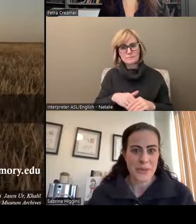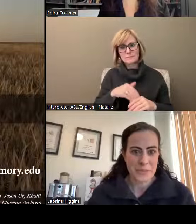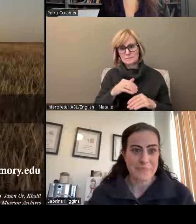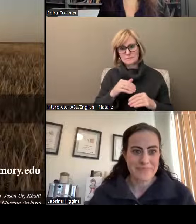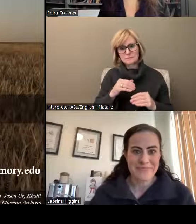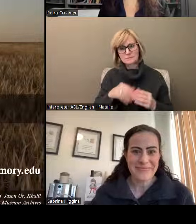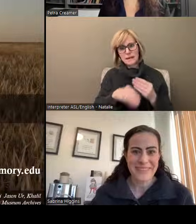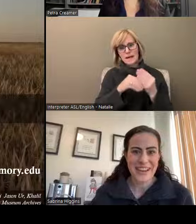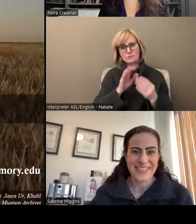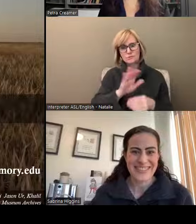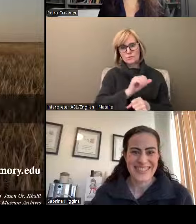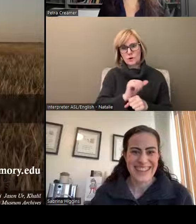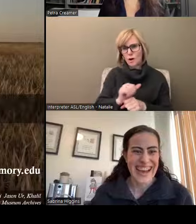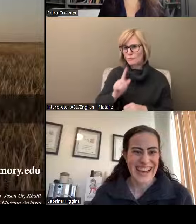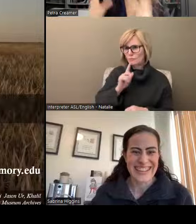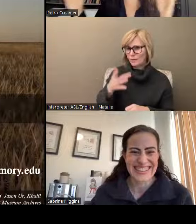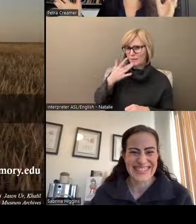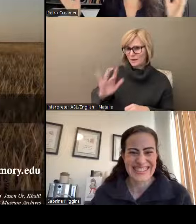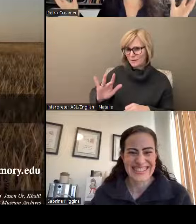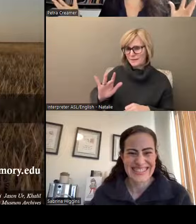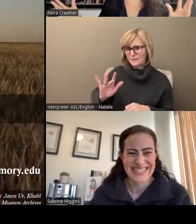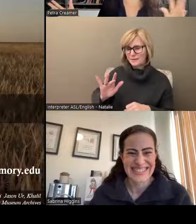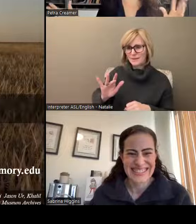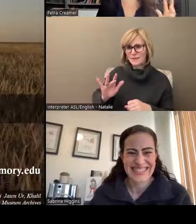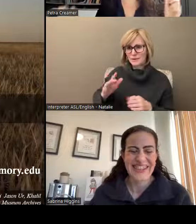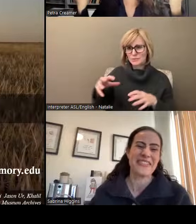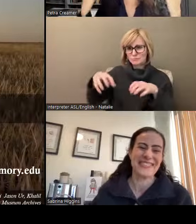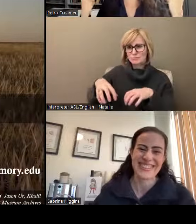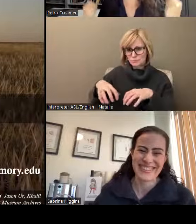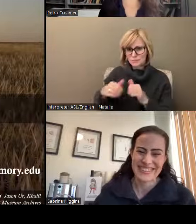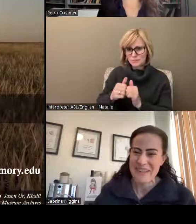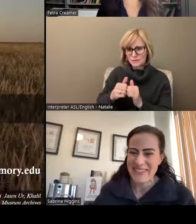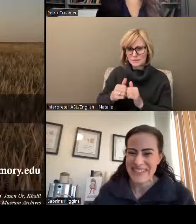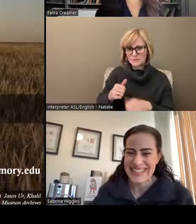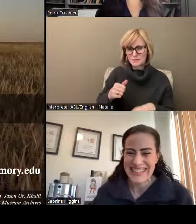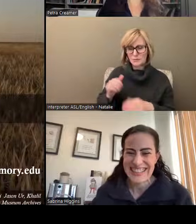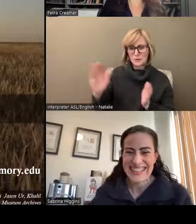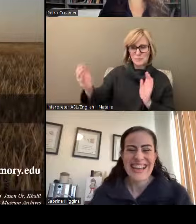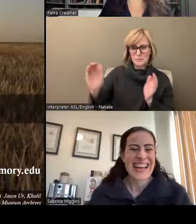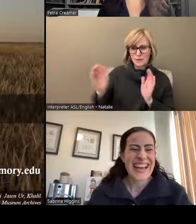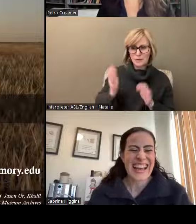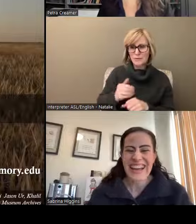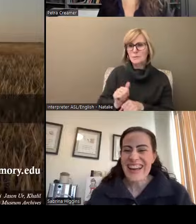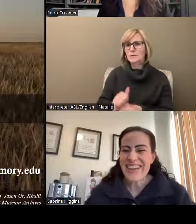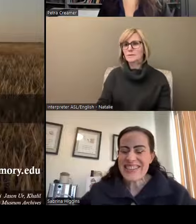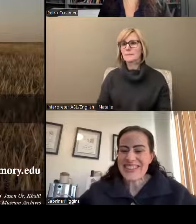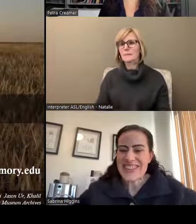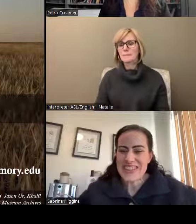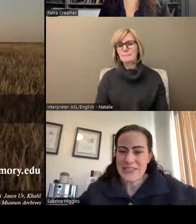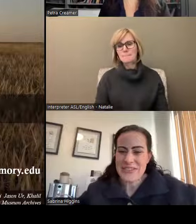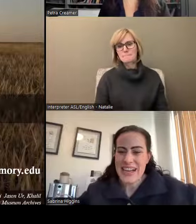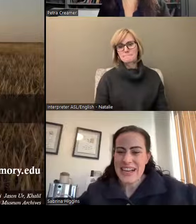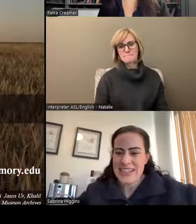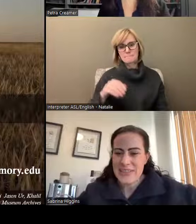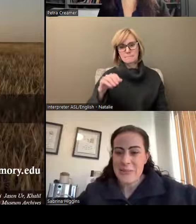compliment to what you're doing. We're super lucky, honestly, and it's happening like right next to us too. So we're like, yes, we get compared. Okay, so a question